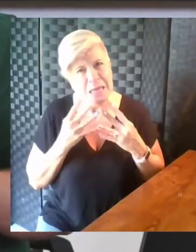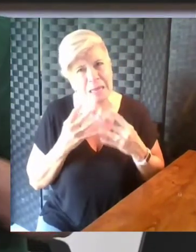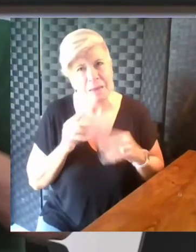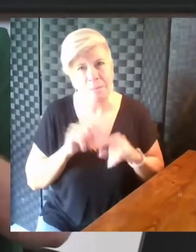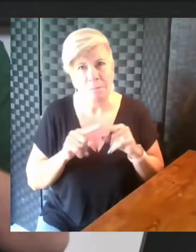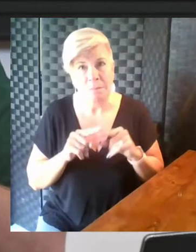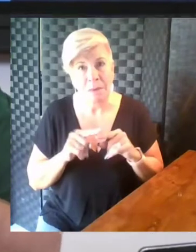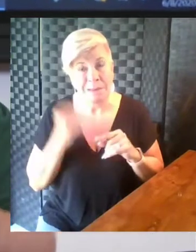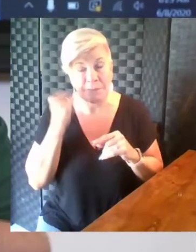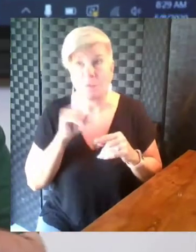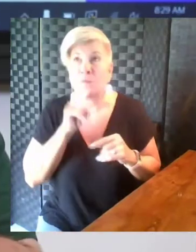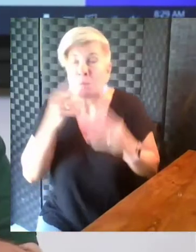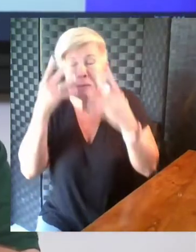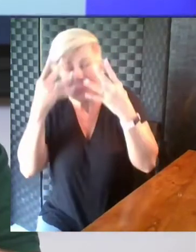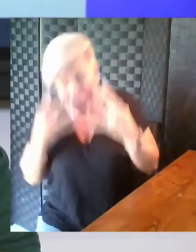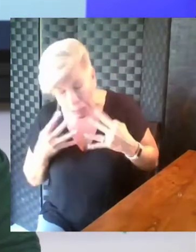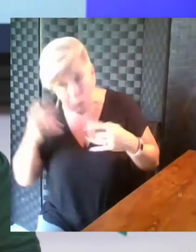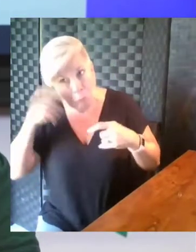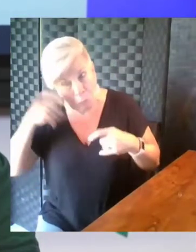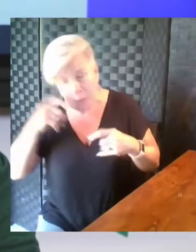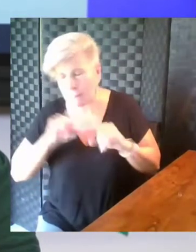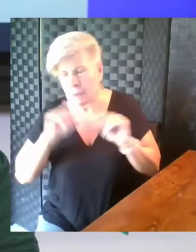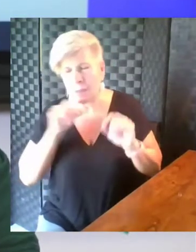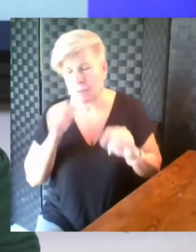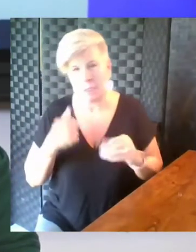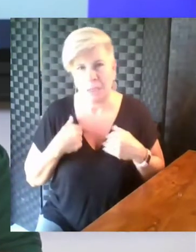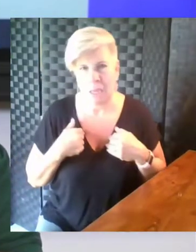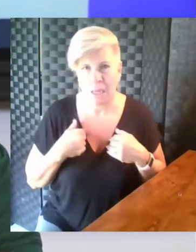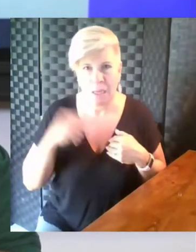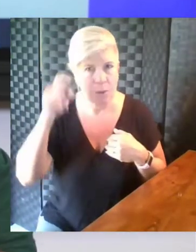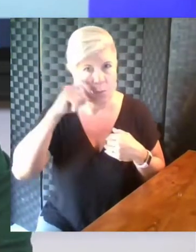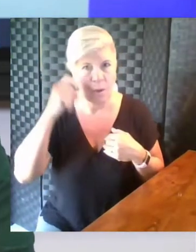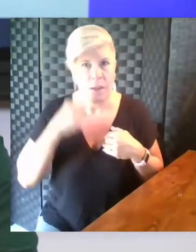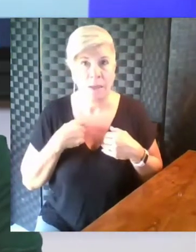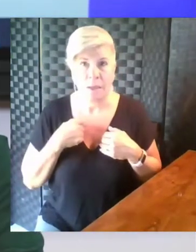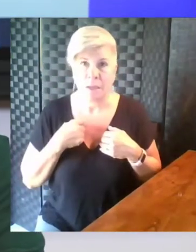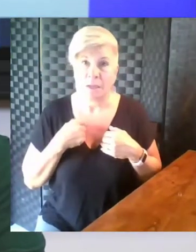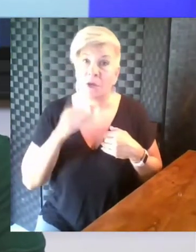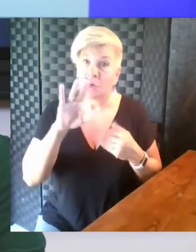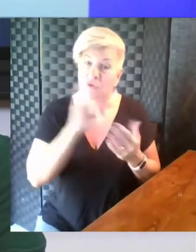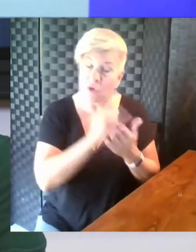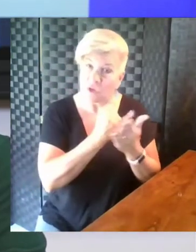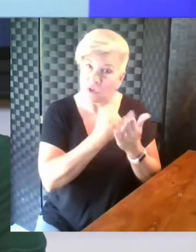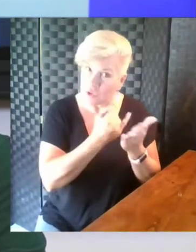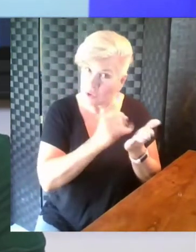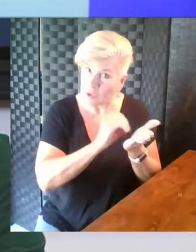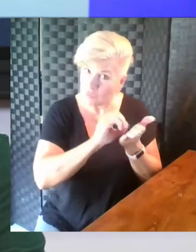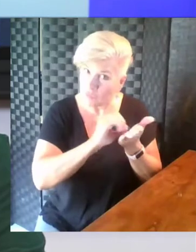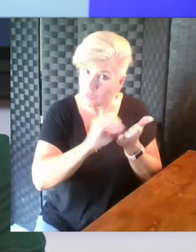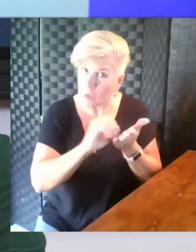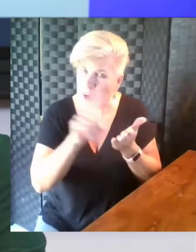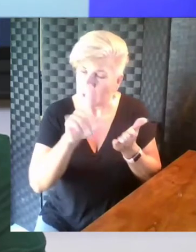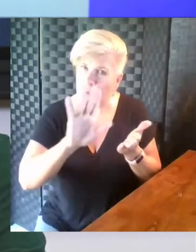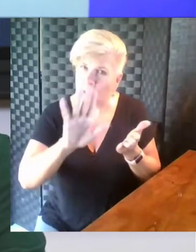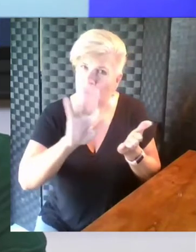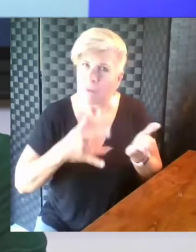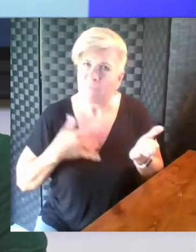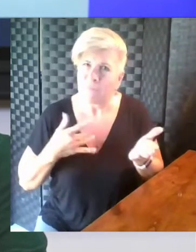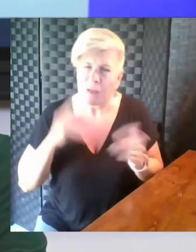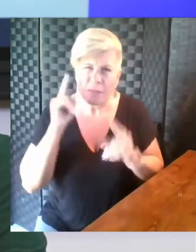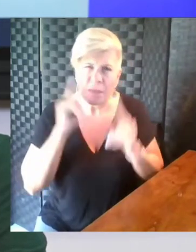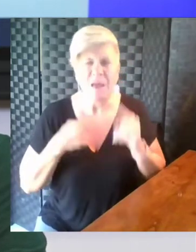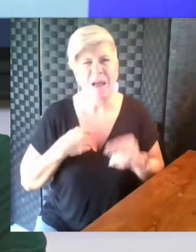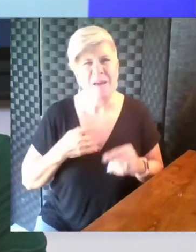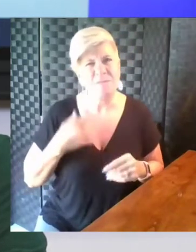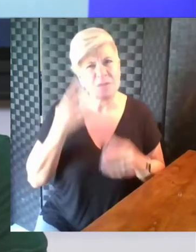add some tears on my person and color them in. You could do this in your journal, how you were feeling, or just think about it. I felt kind